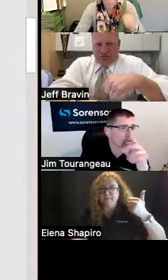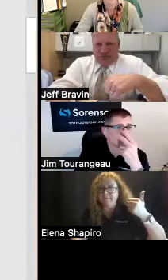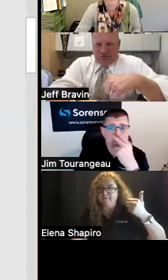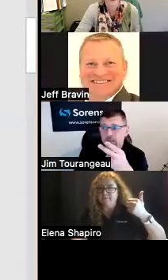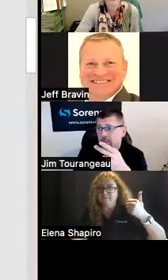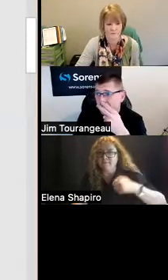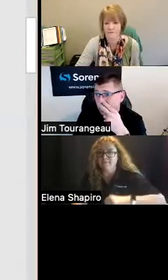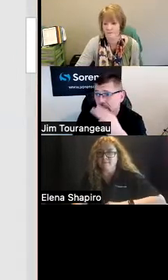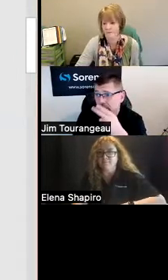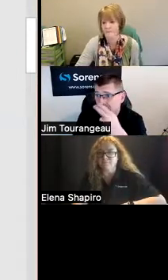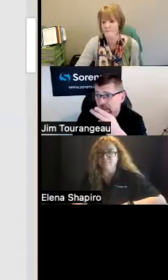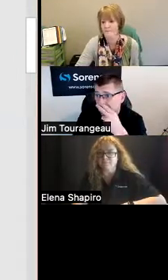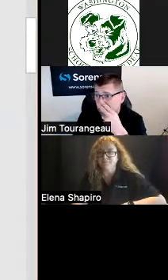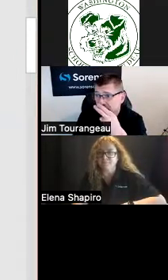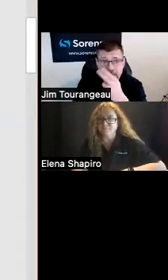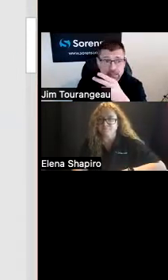There we go.